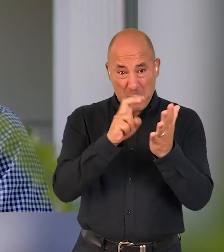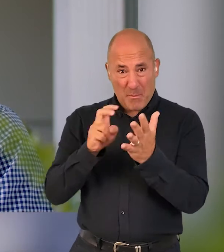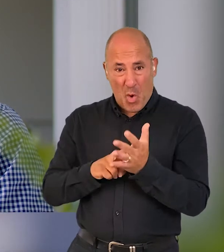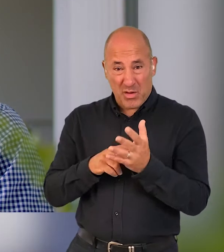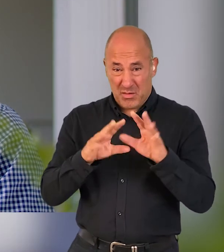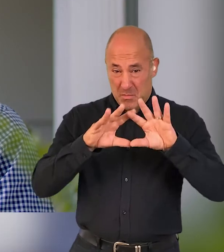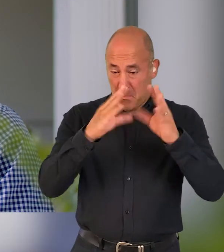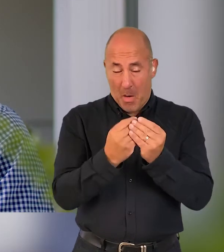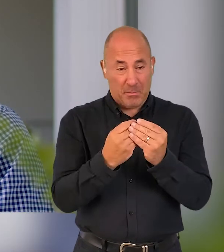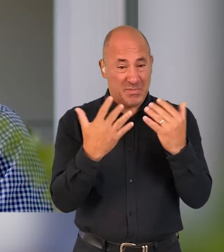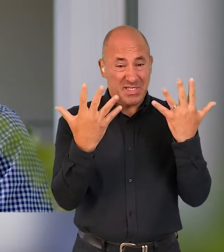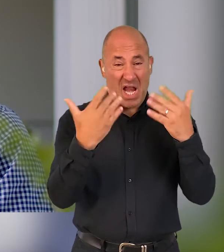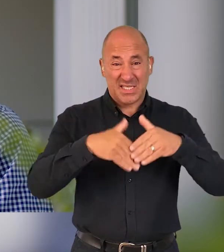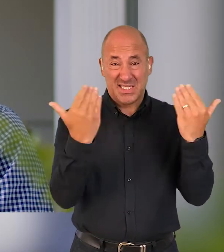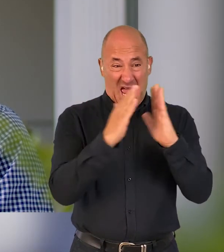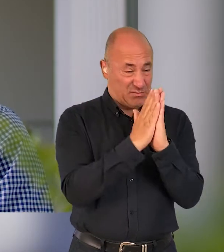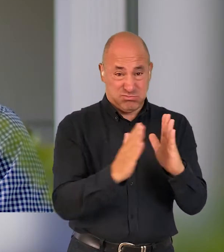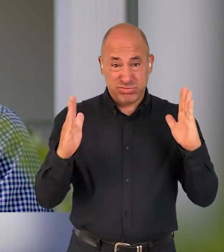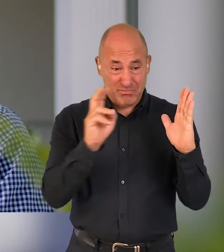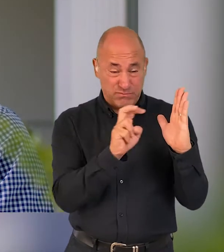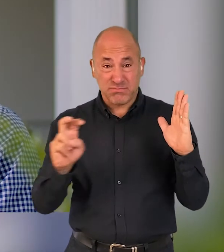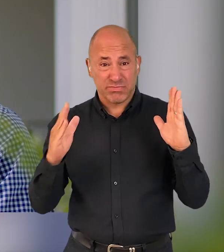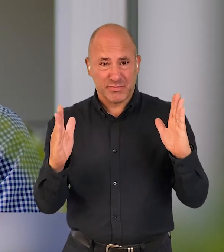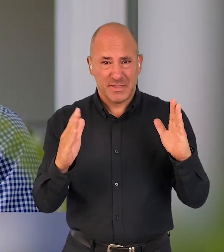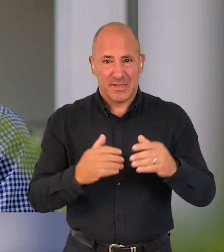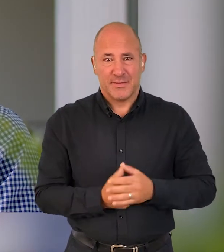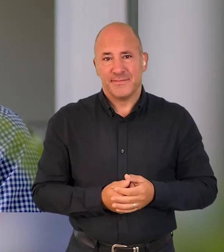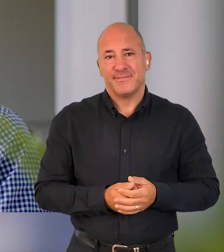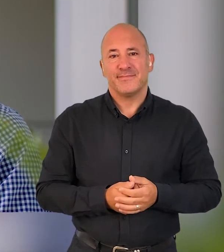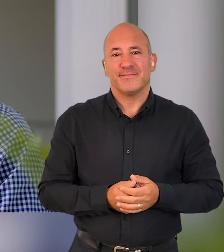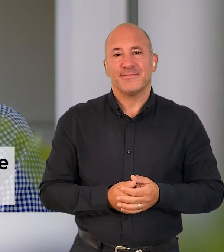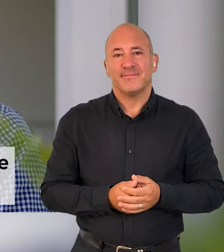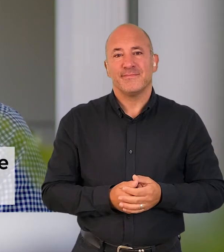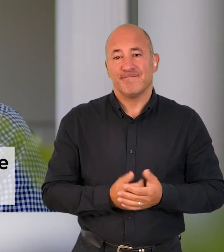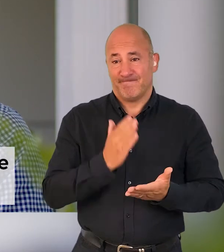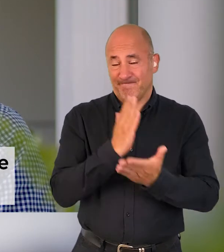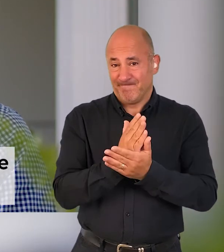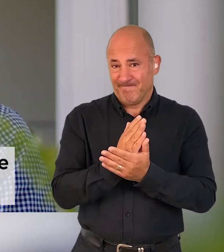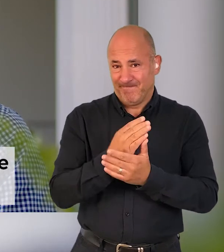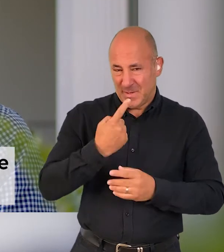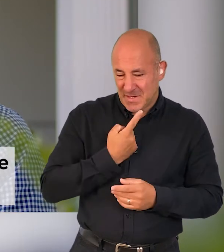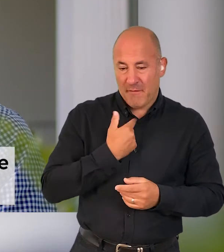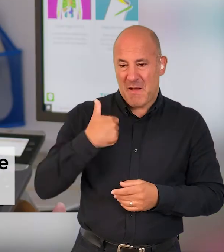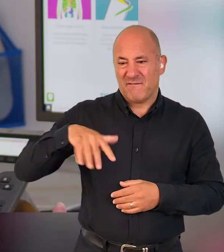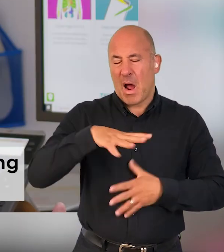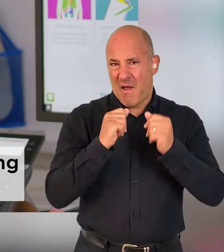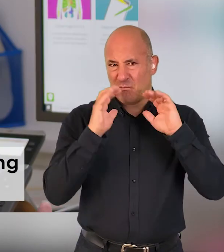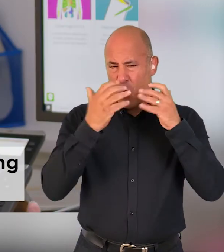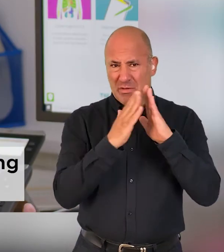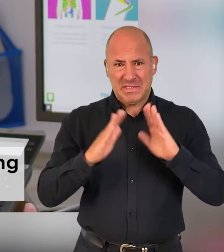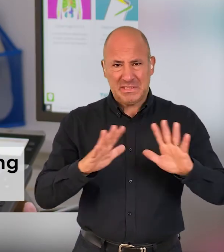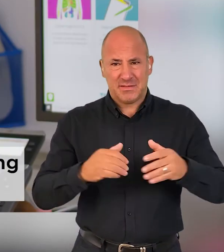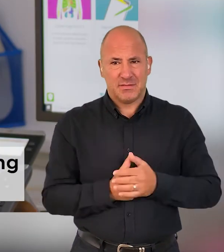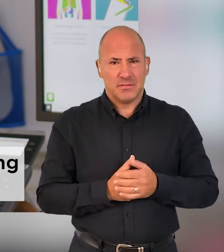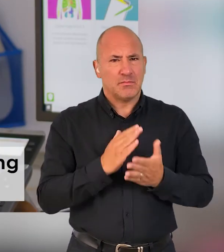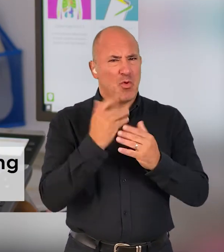booked. So they all happened within the space of 10 days. And that was a really worrying time for me and my family. It can be